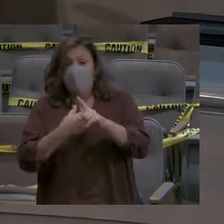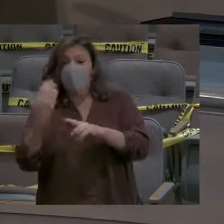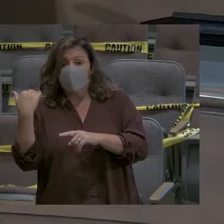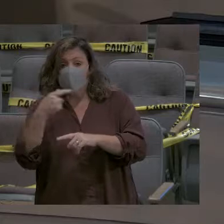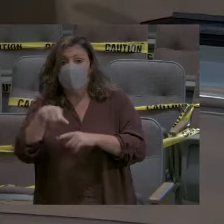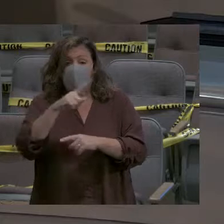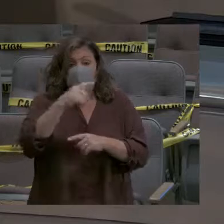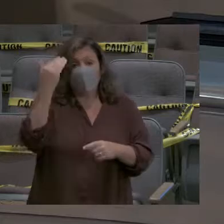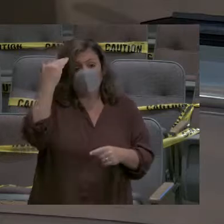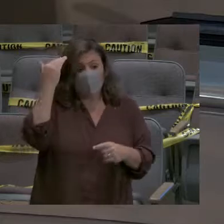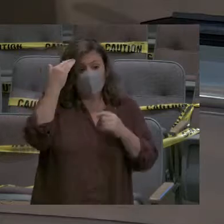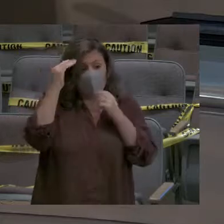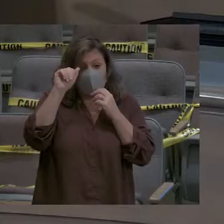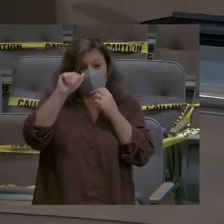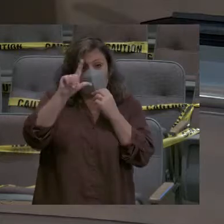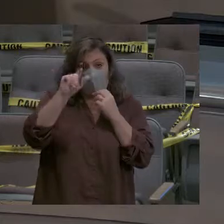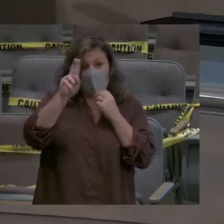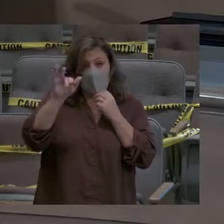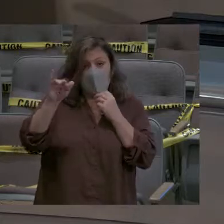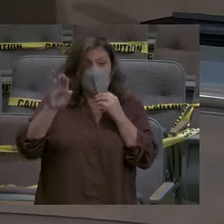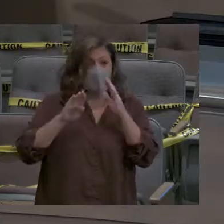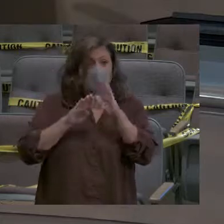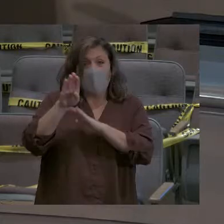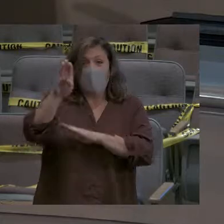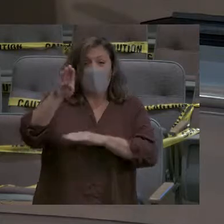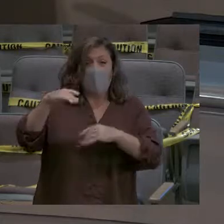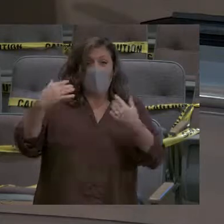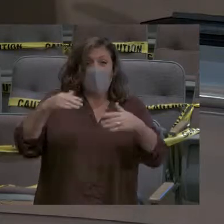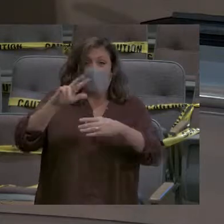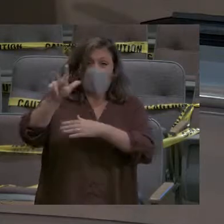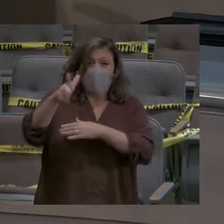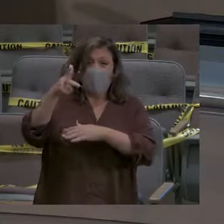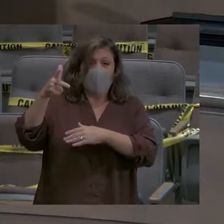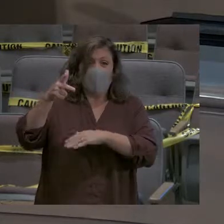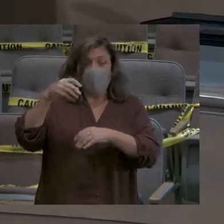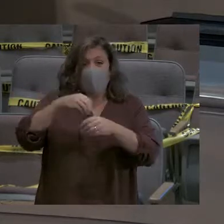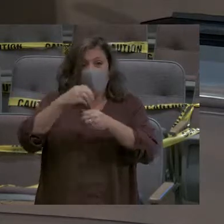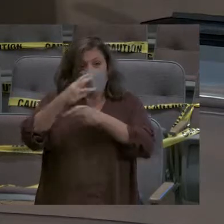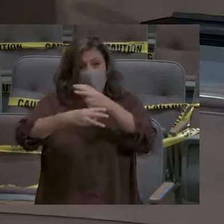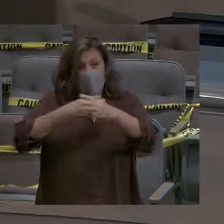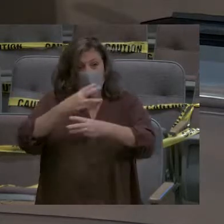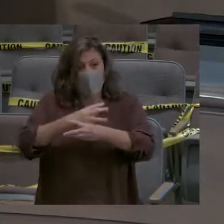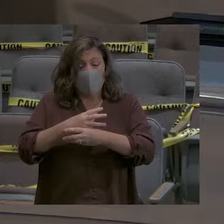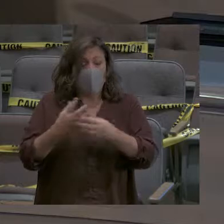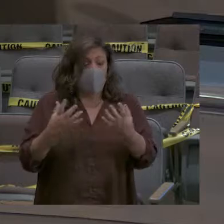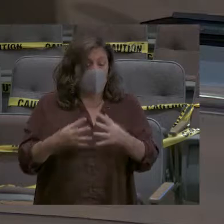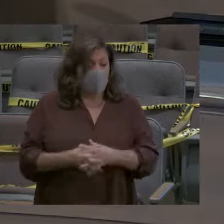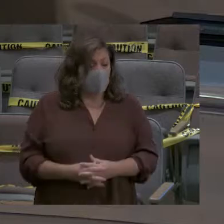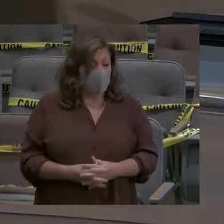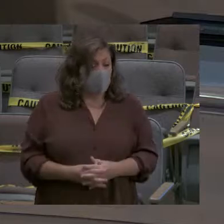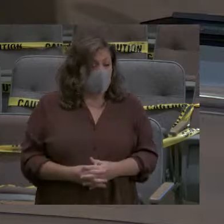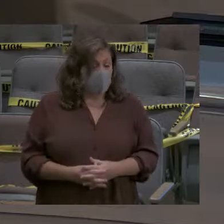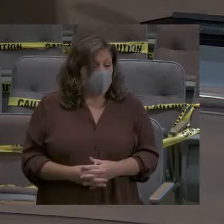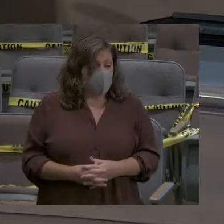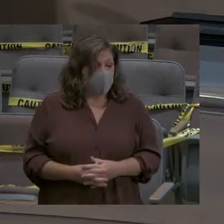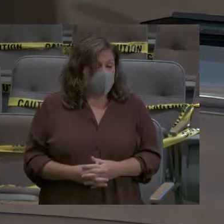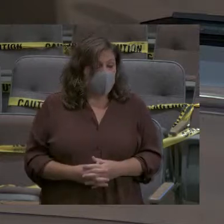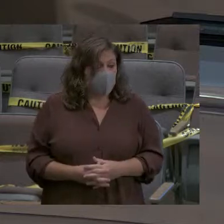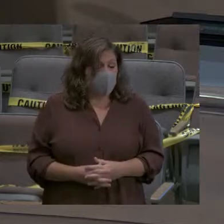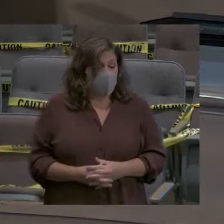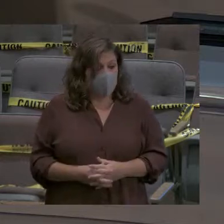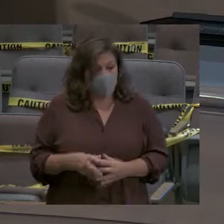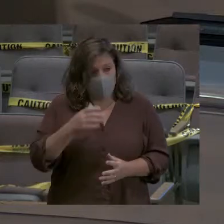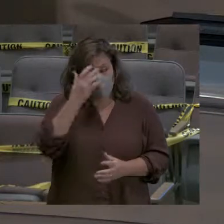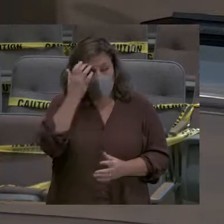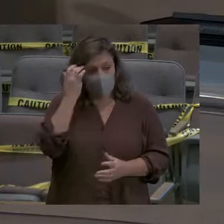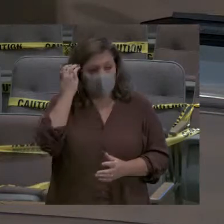that Albany was one of the hot spots that made news worldwide. And another one I would